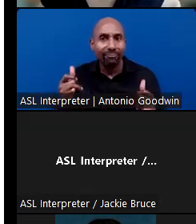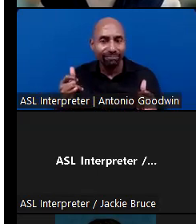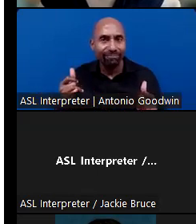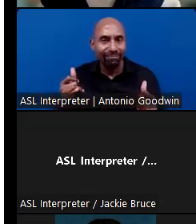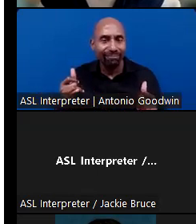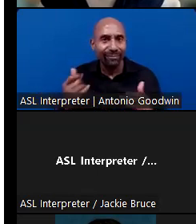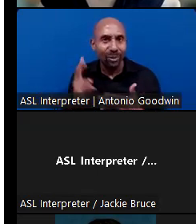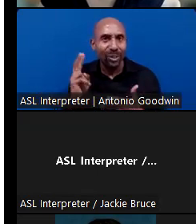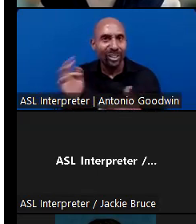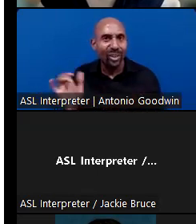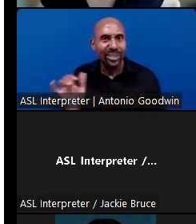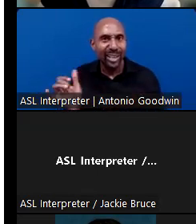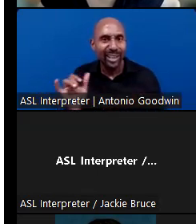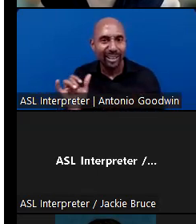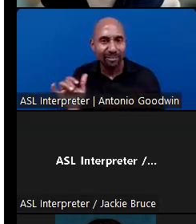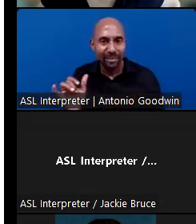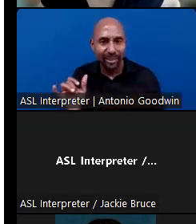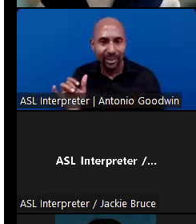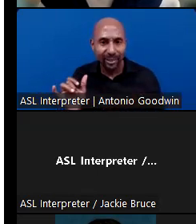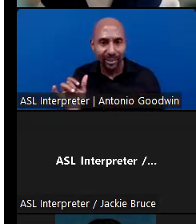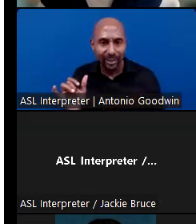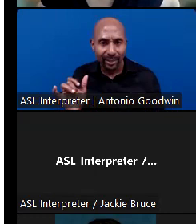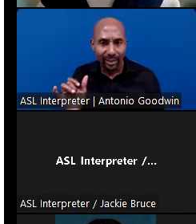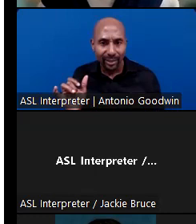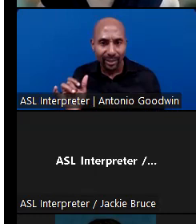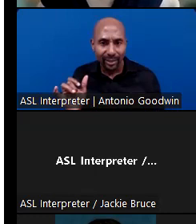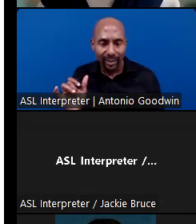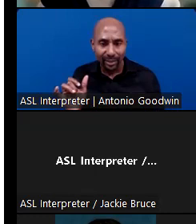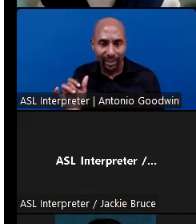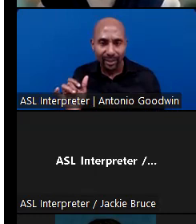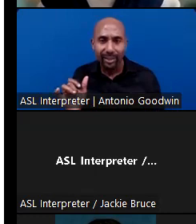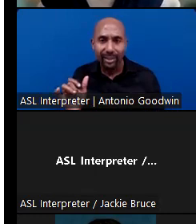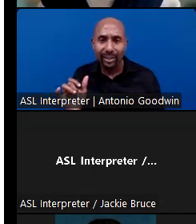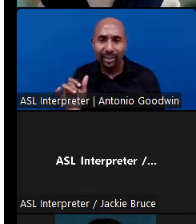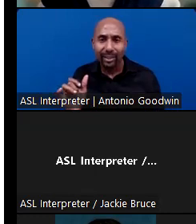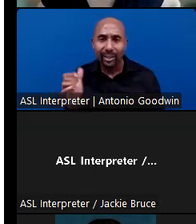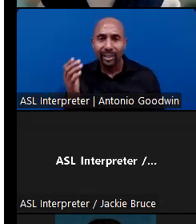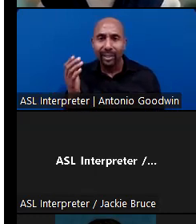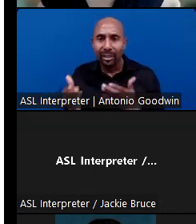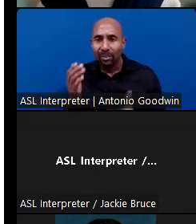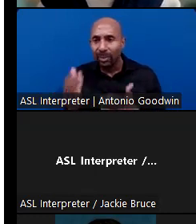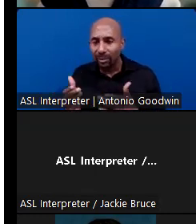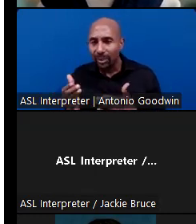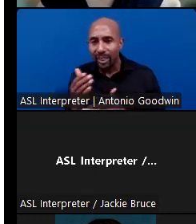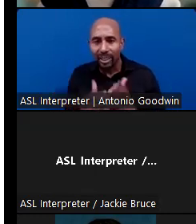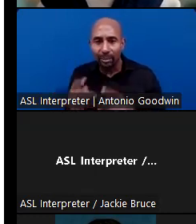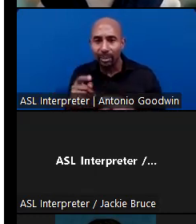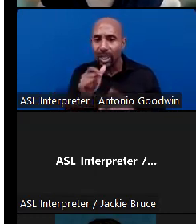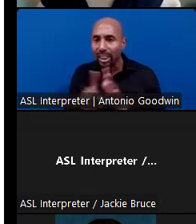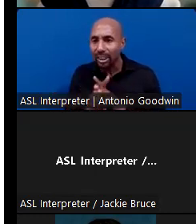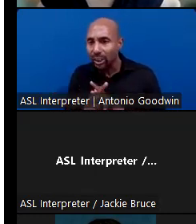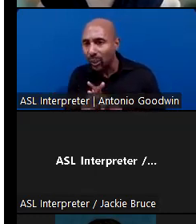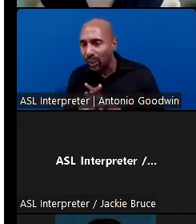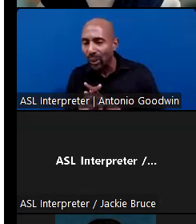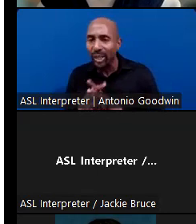We've also reduced how many folks are on the call, so maybe that's why it became quiet. So we have new